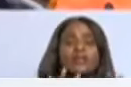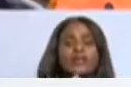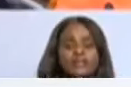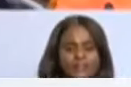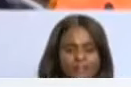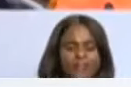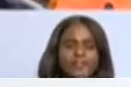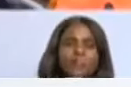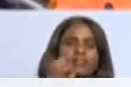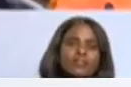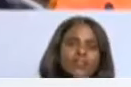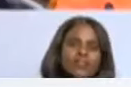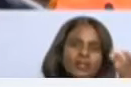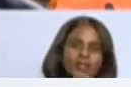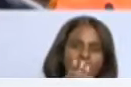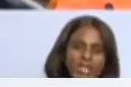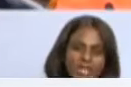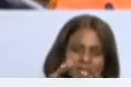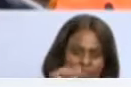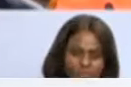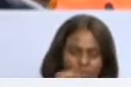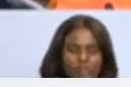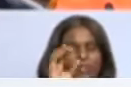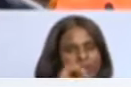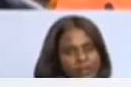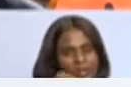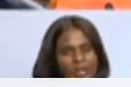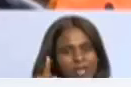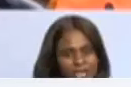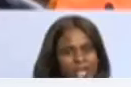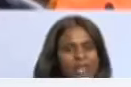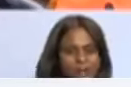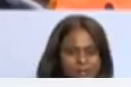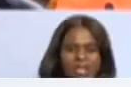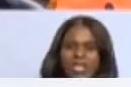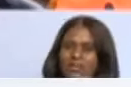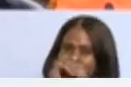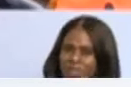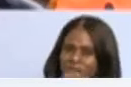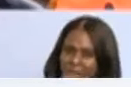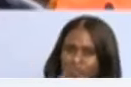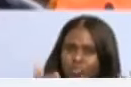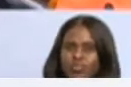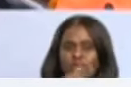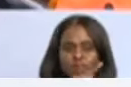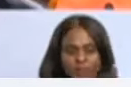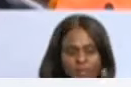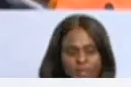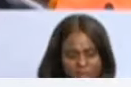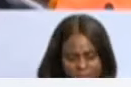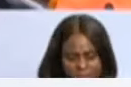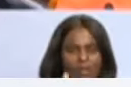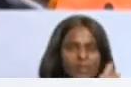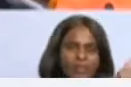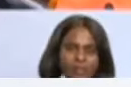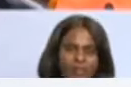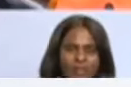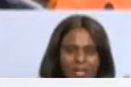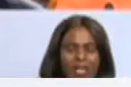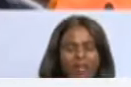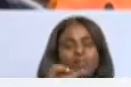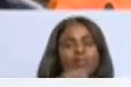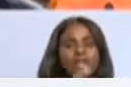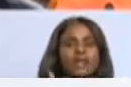growth, providing employment opportunities and revenue generation. Our administration is therefore resolved to